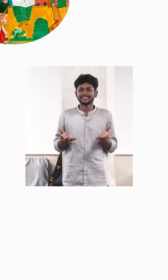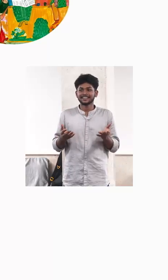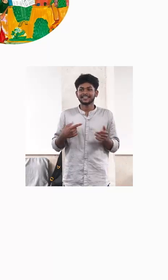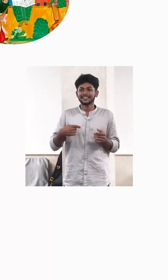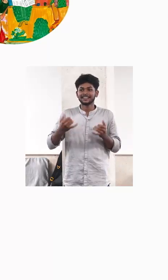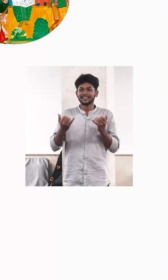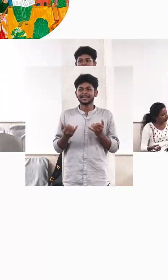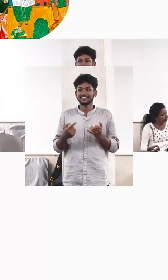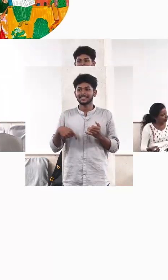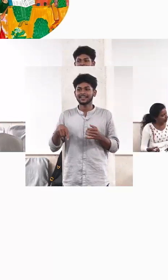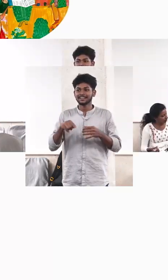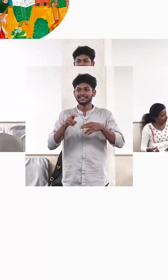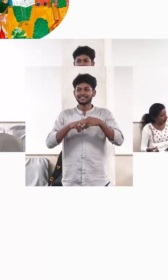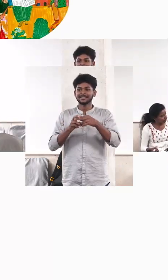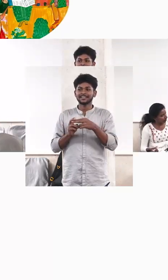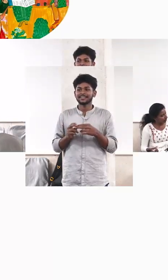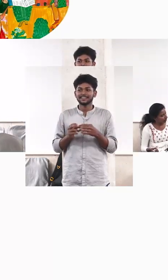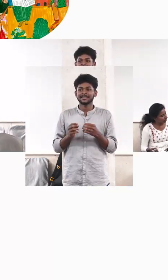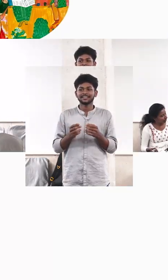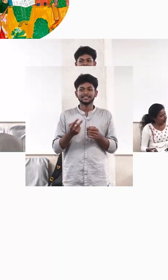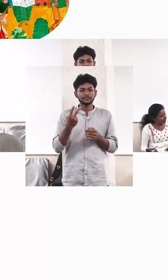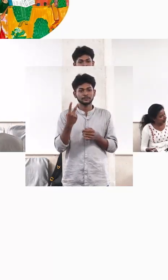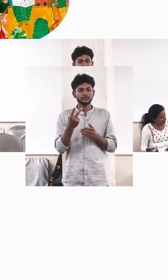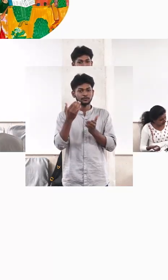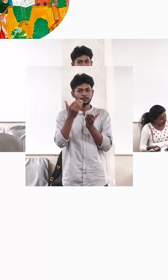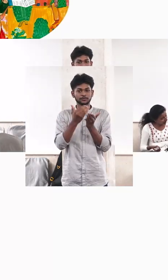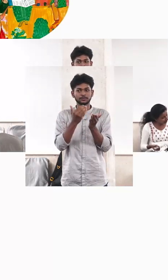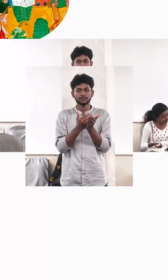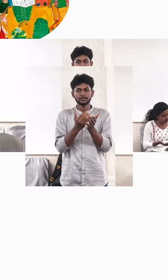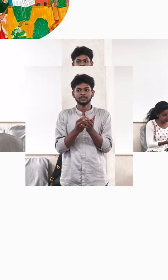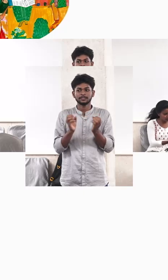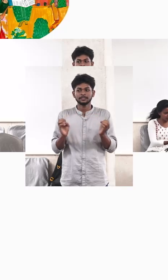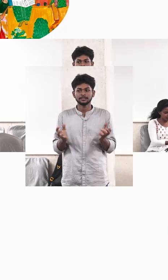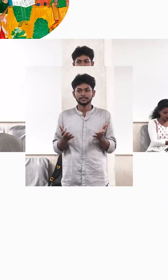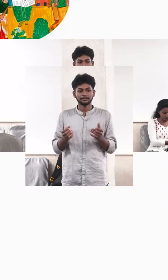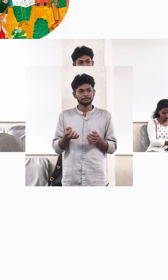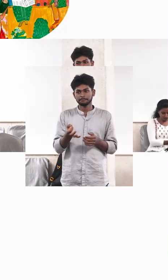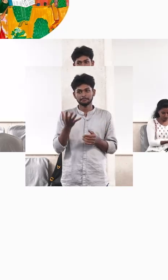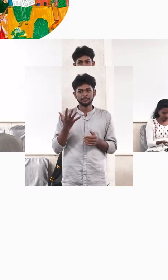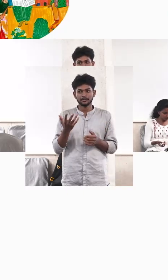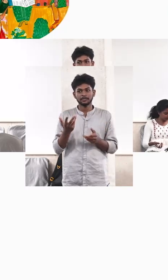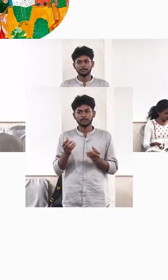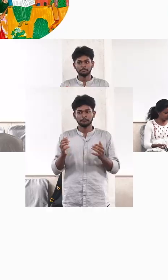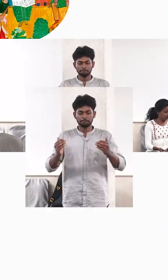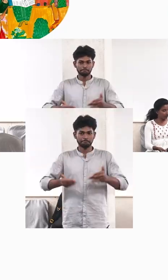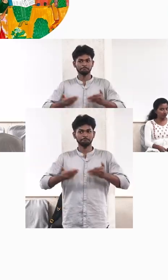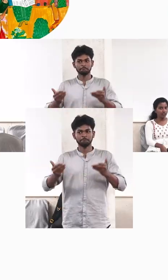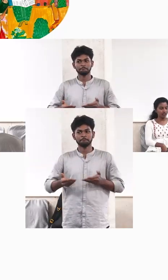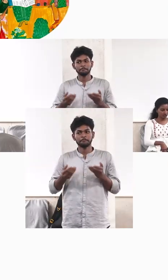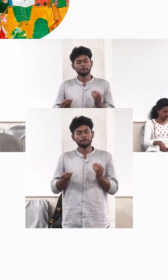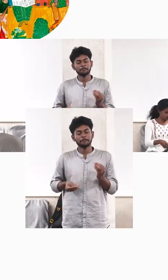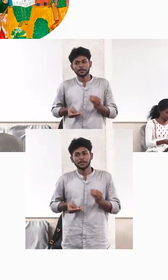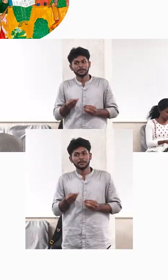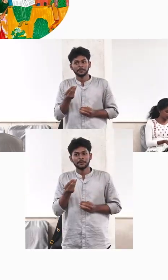we are all a bit exhausted. The two sessions this morning were really fantastic, very interesting, and